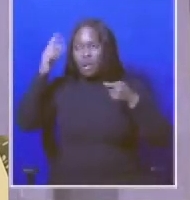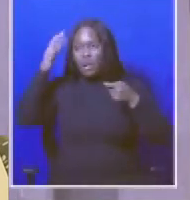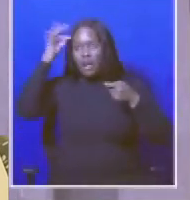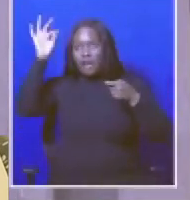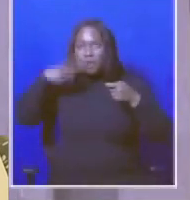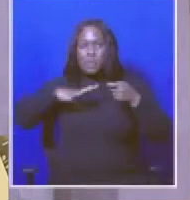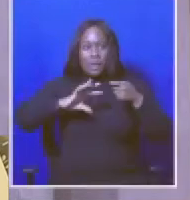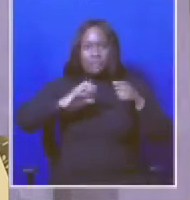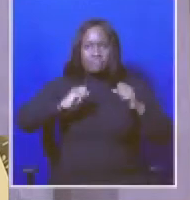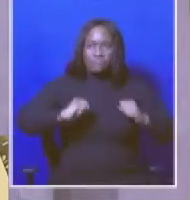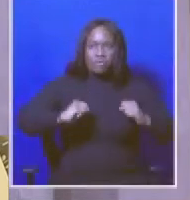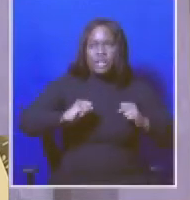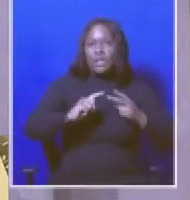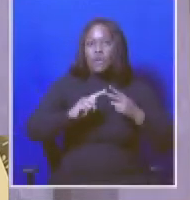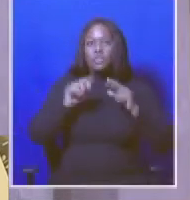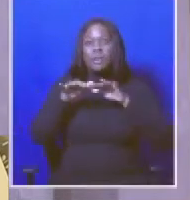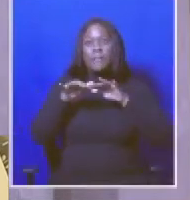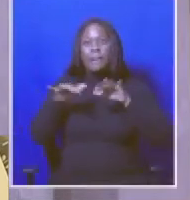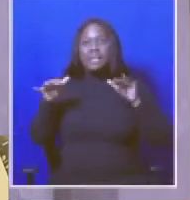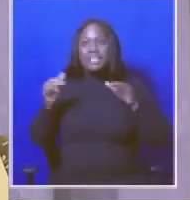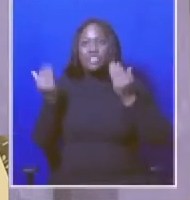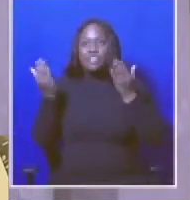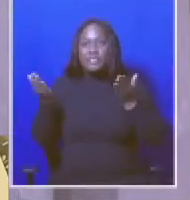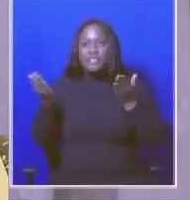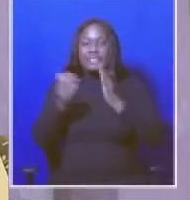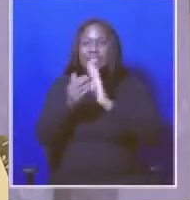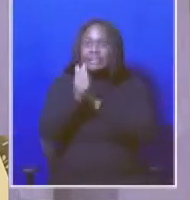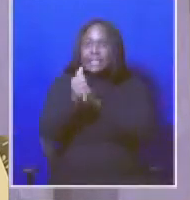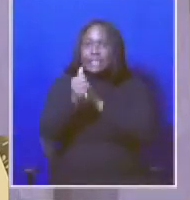service, skills development, accountability,